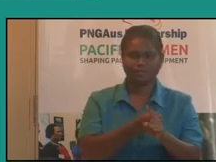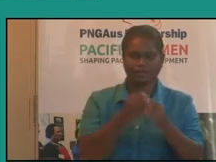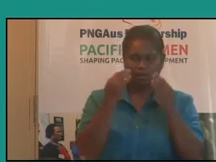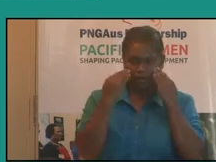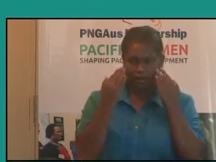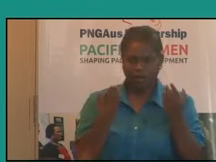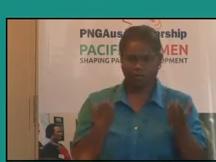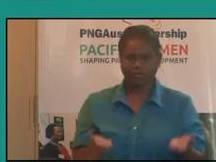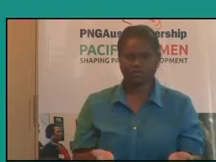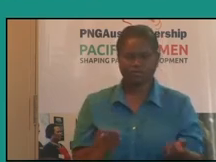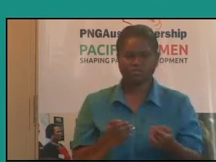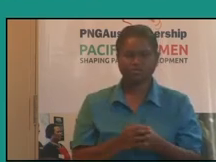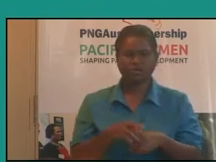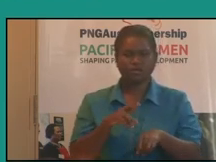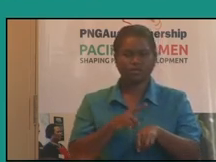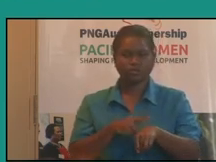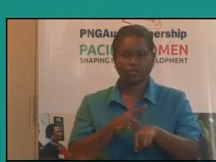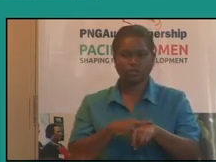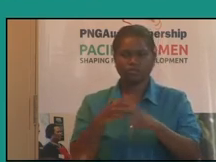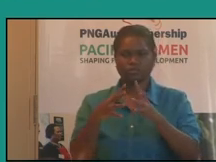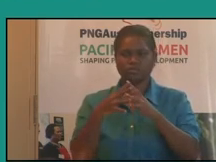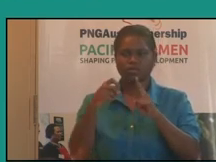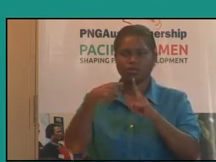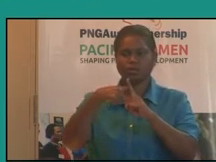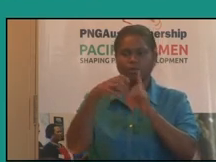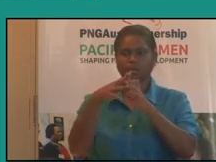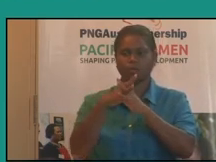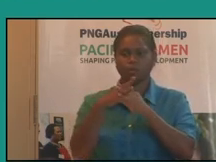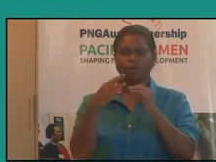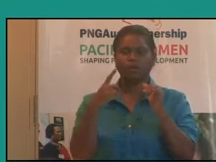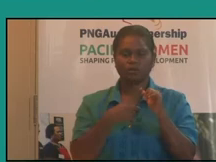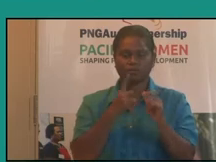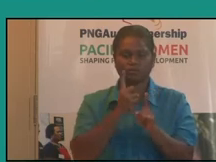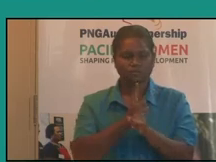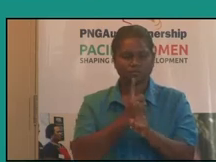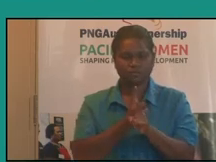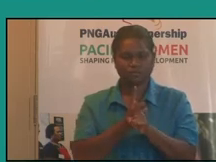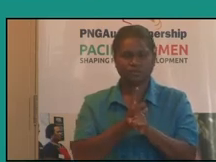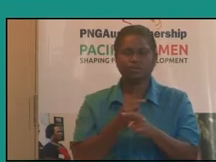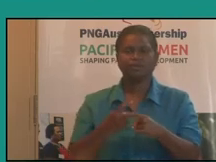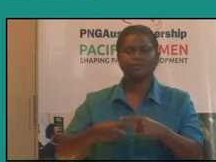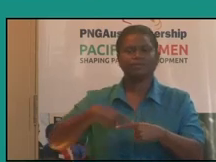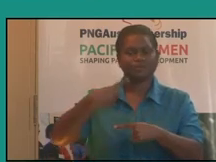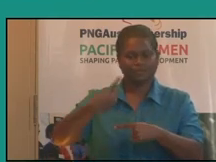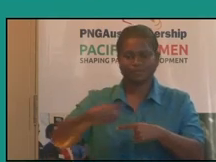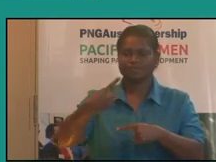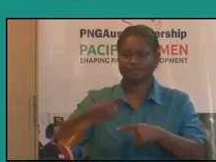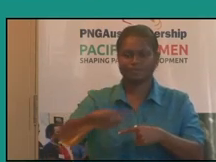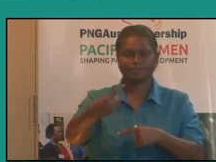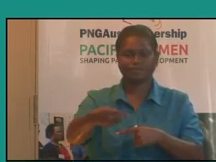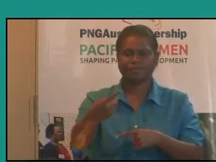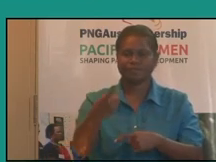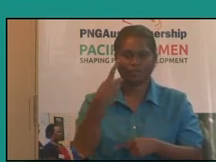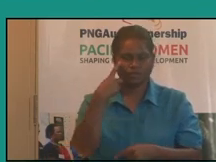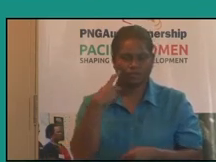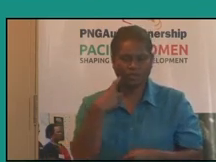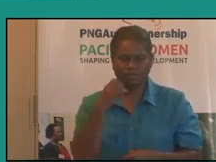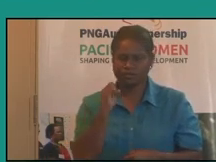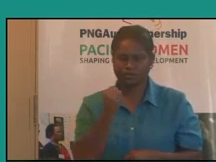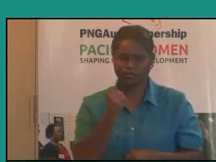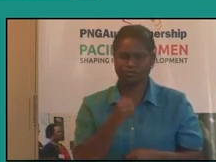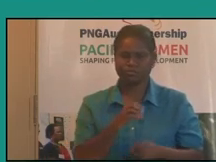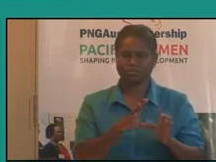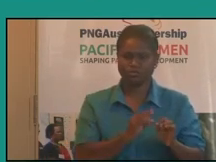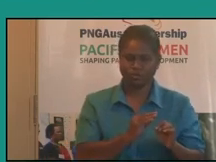Very significantly, Dr. Kwa spoke to the issue of gaining, continuing the momentum that's already there with the